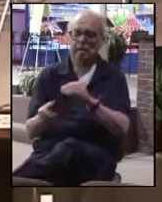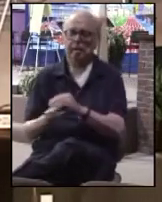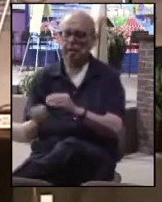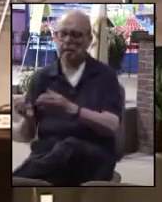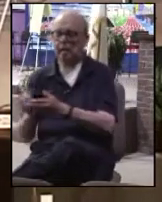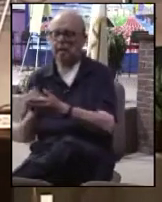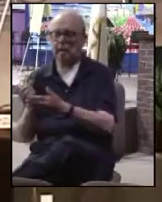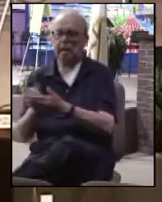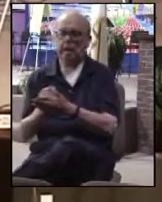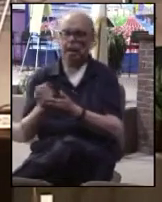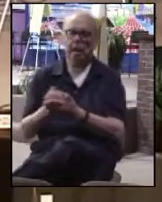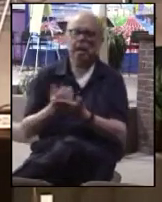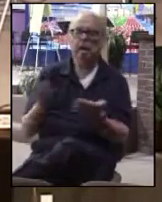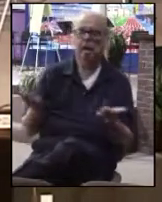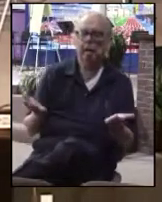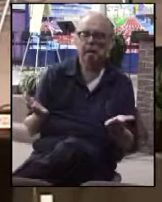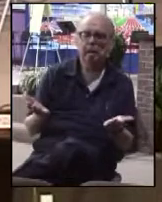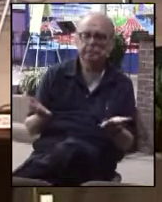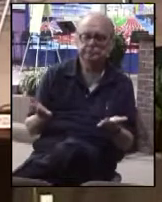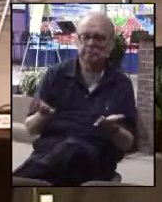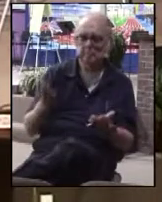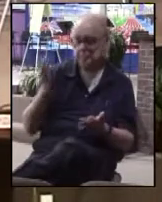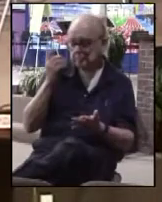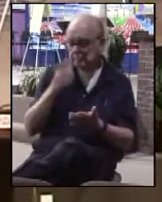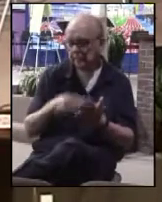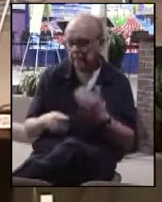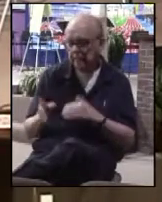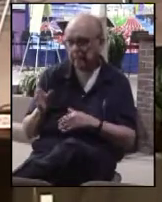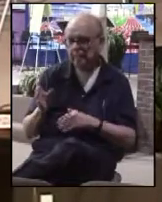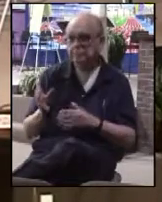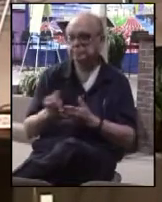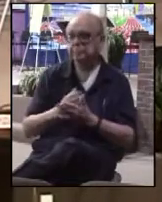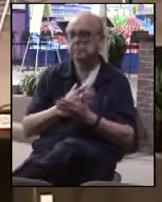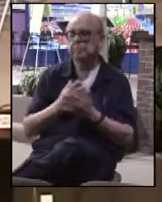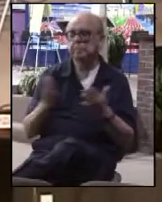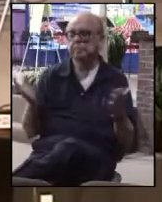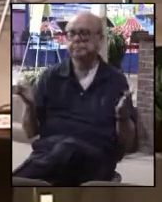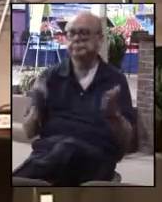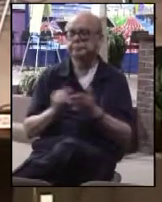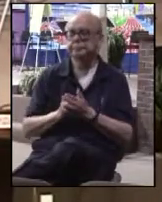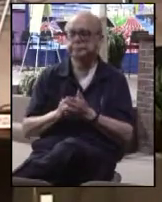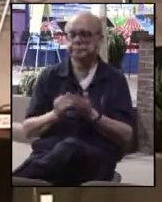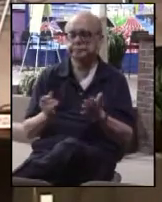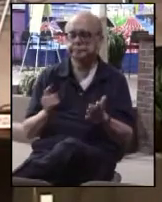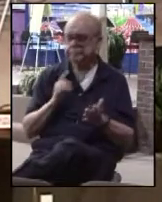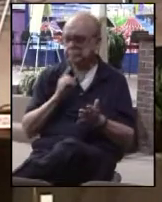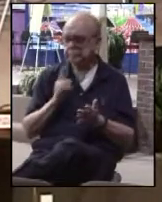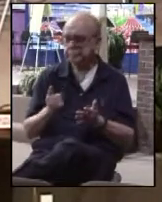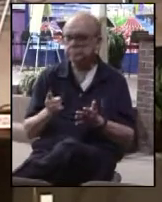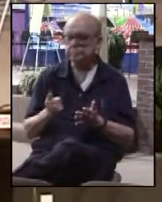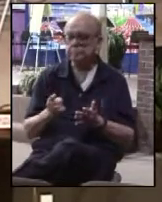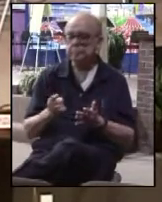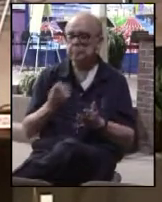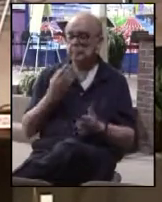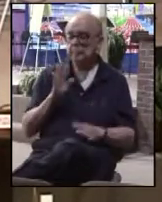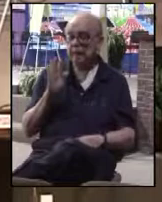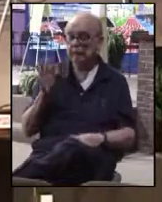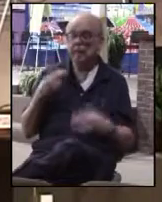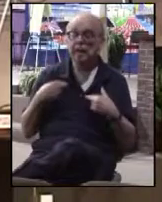accumulating and accumulating and guess what it accumulates so much that it it really is bad for their health